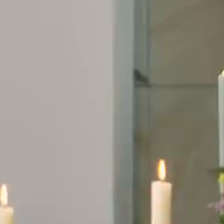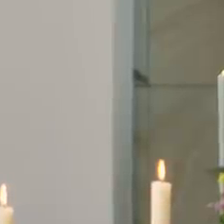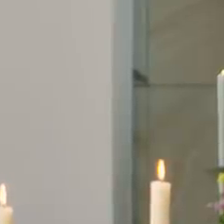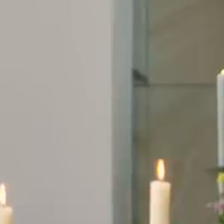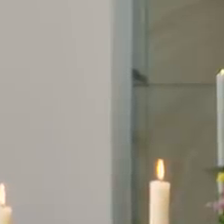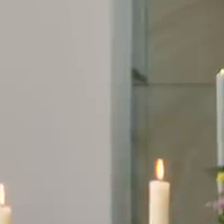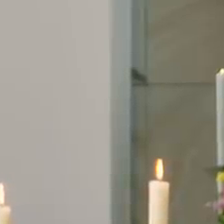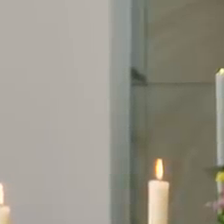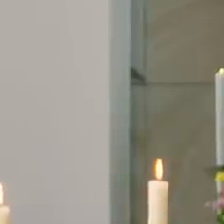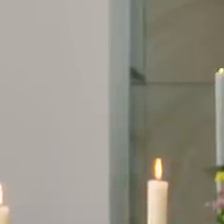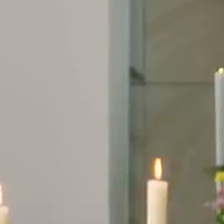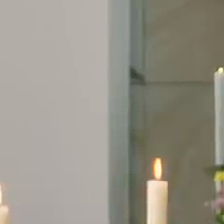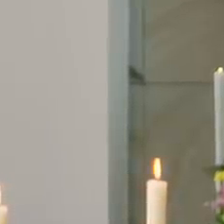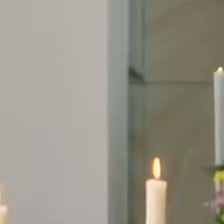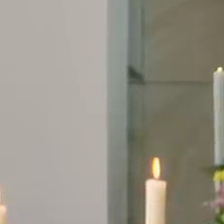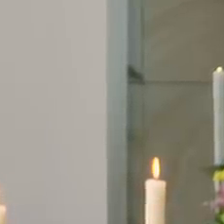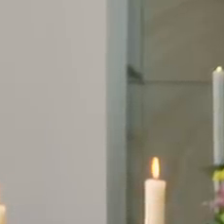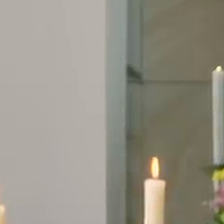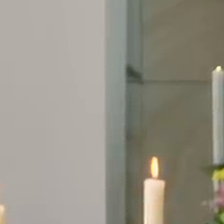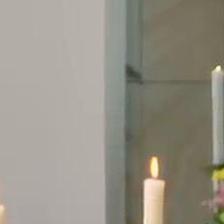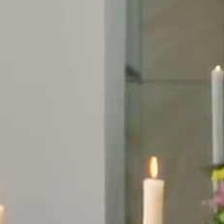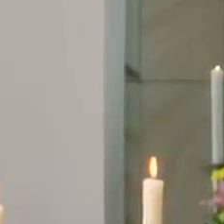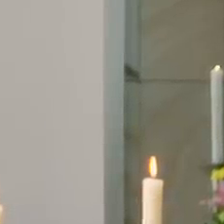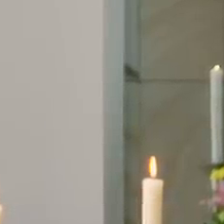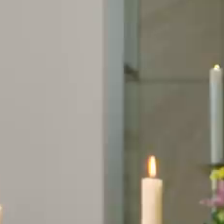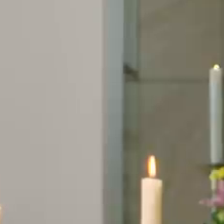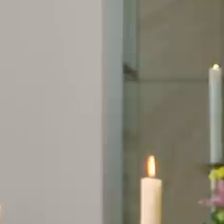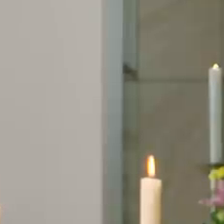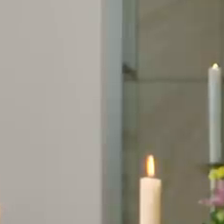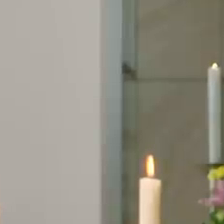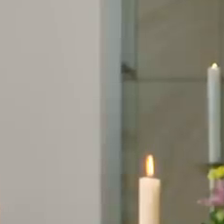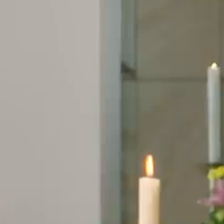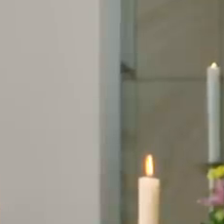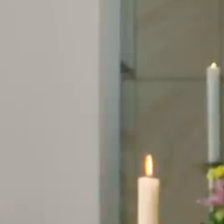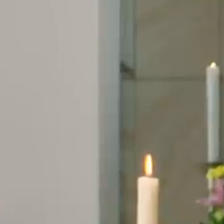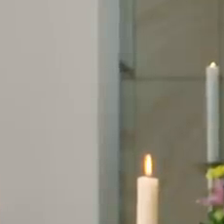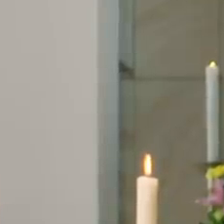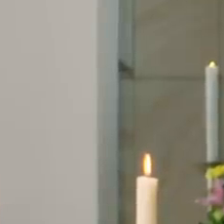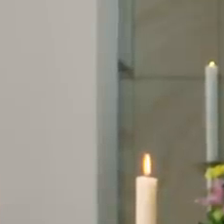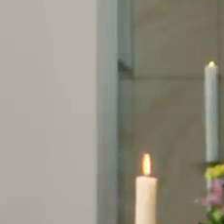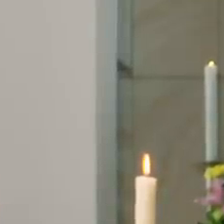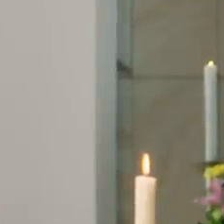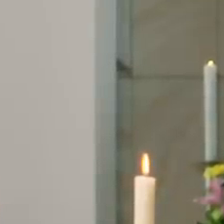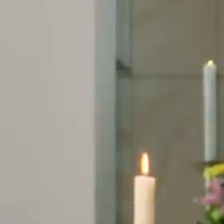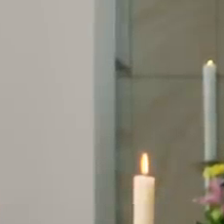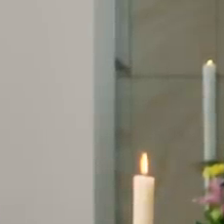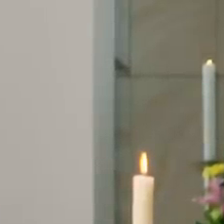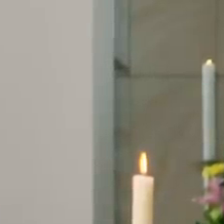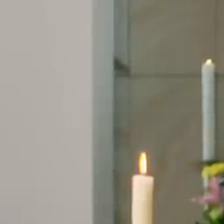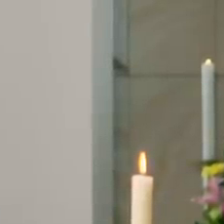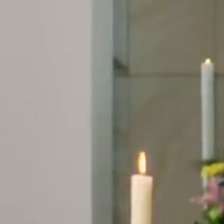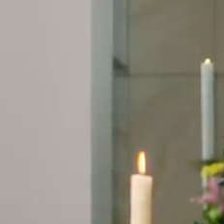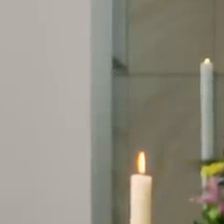daily bread, and forgive us our trespasses, as we forgive those who trespass against us. And lead us not